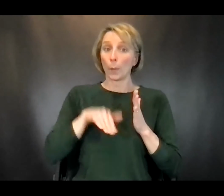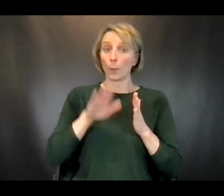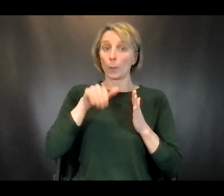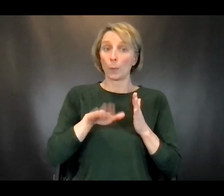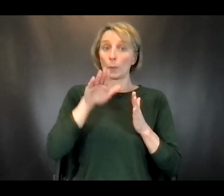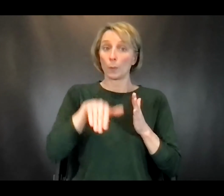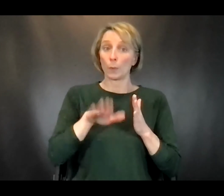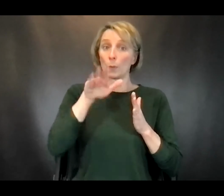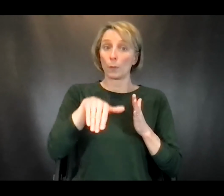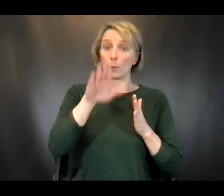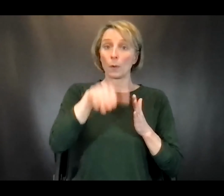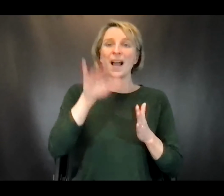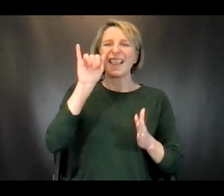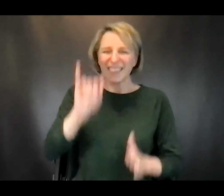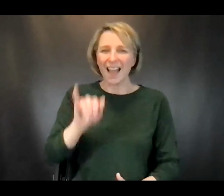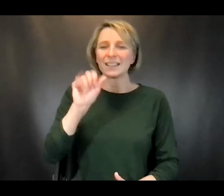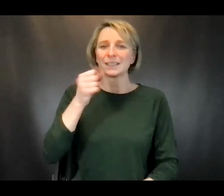the best